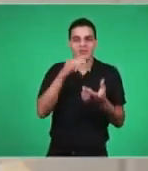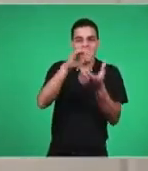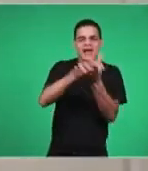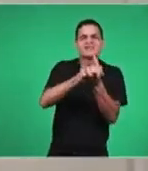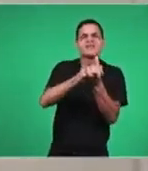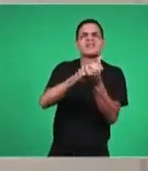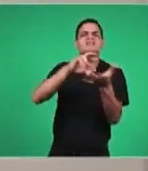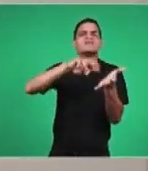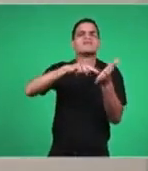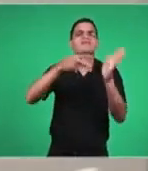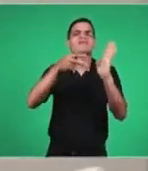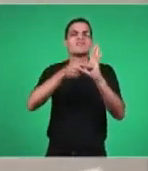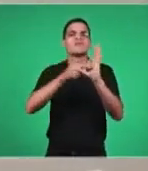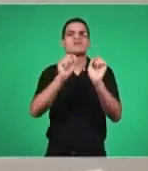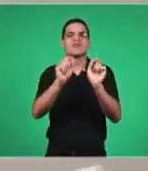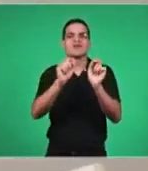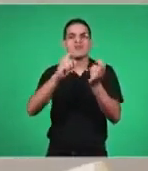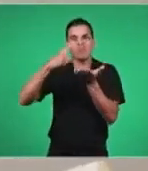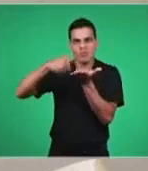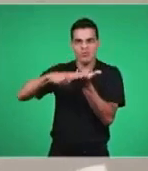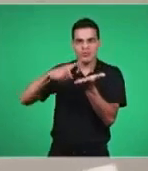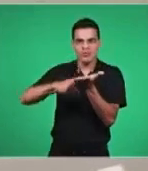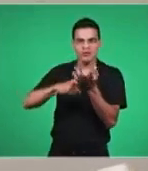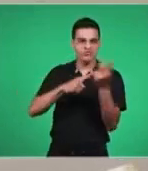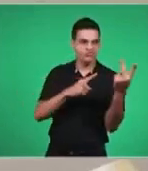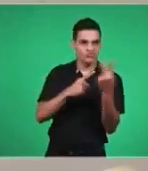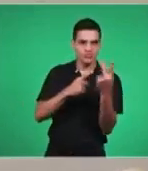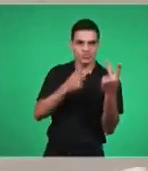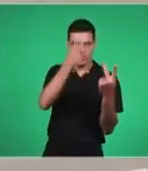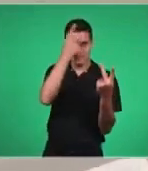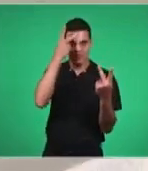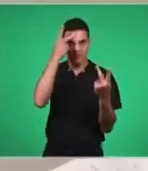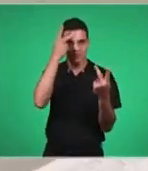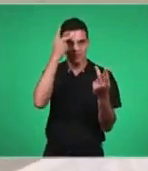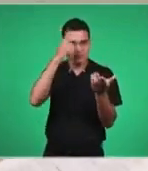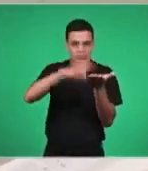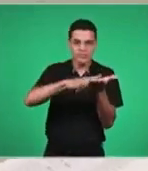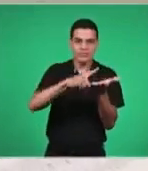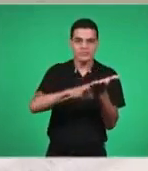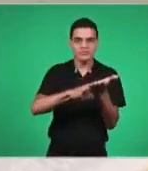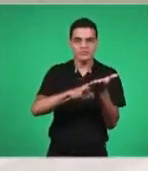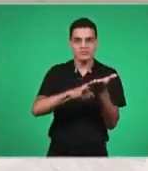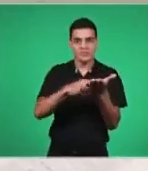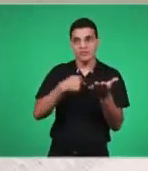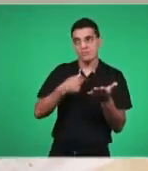I got married, therefore I cannot go. So this getting married,